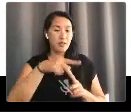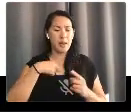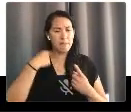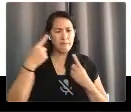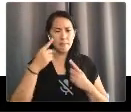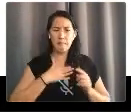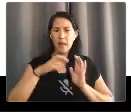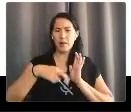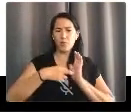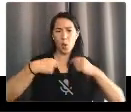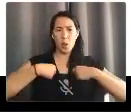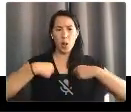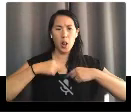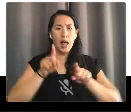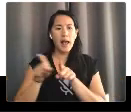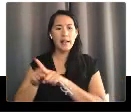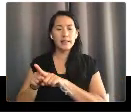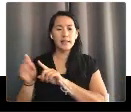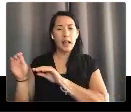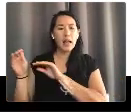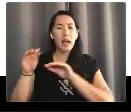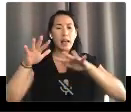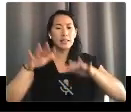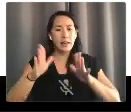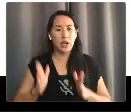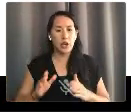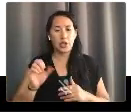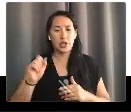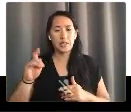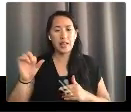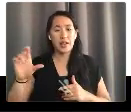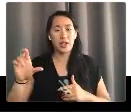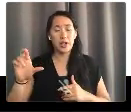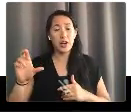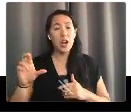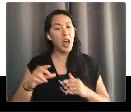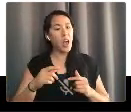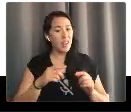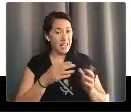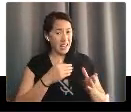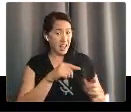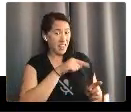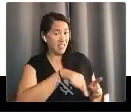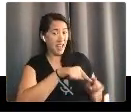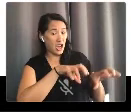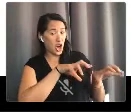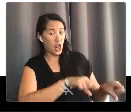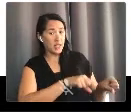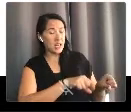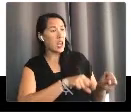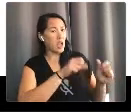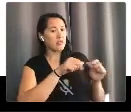my role as a settler in a colony that continues to disproportionately kill First Nations people? And I will say